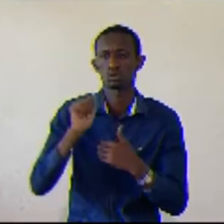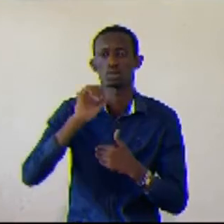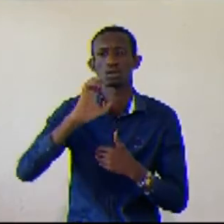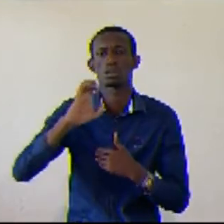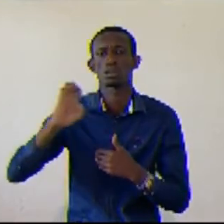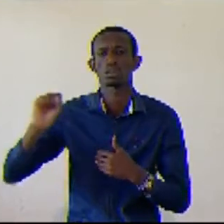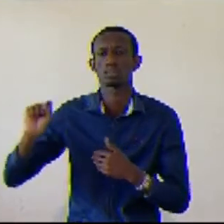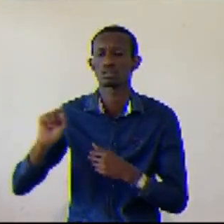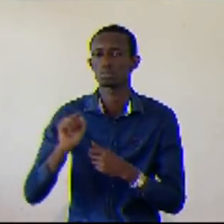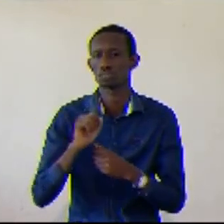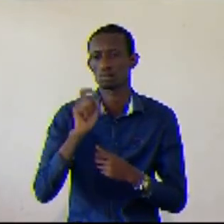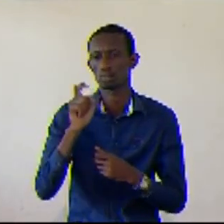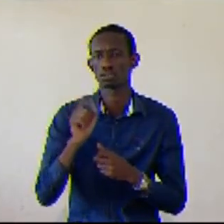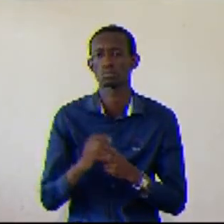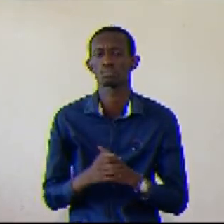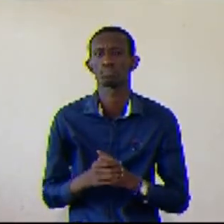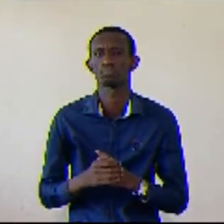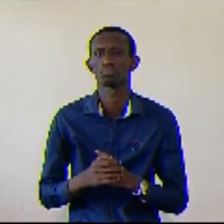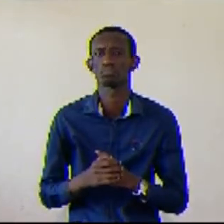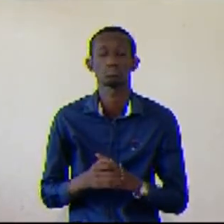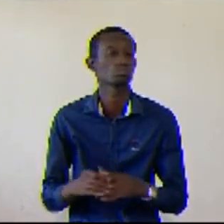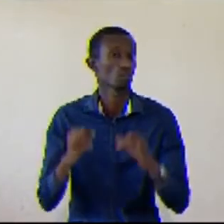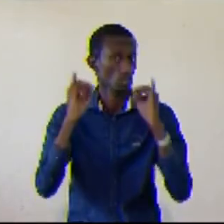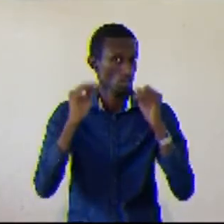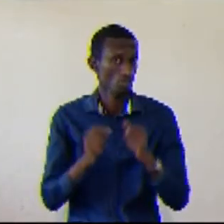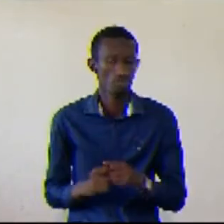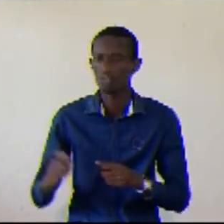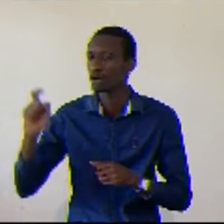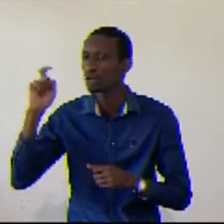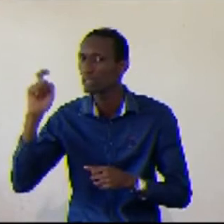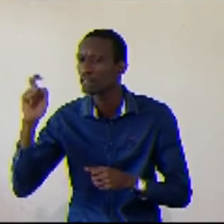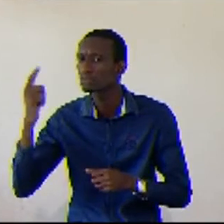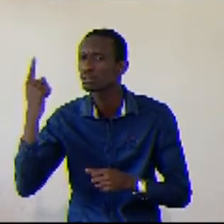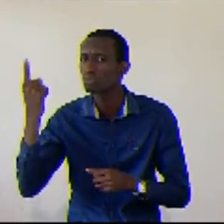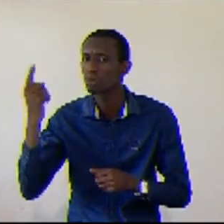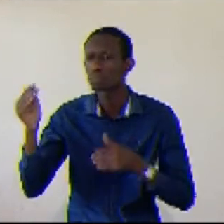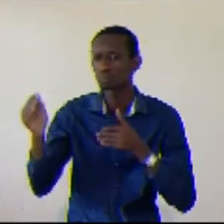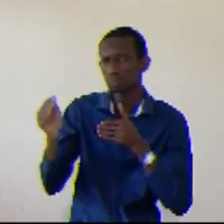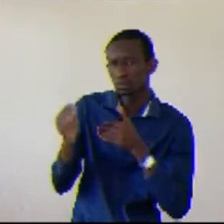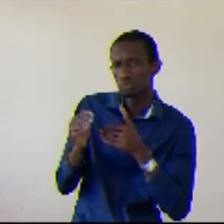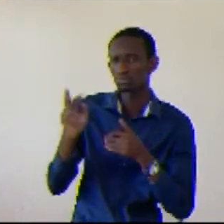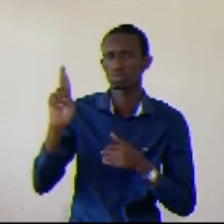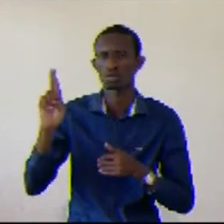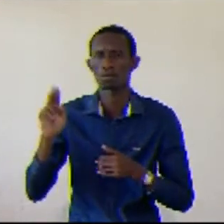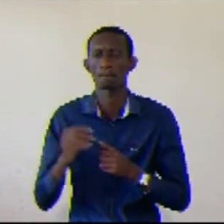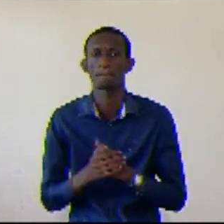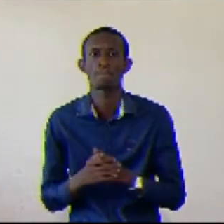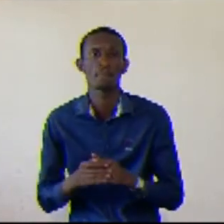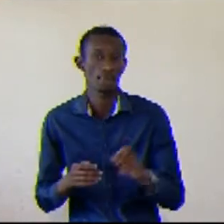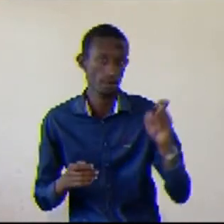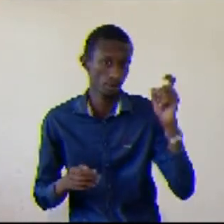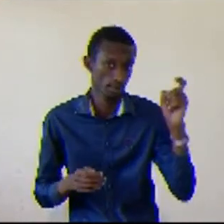let me call it x3. If x1 was close to R, and x2 is very close to